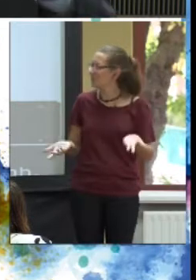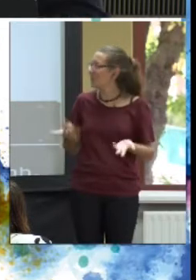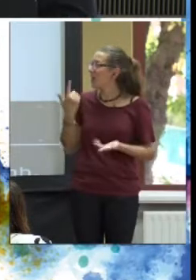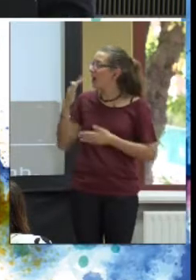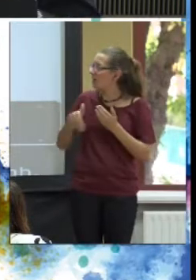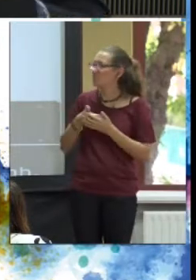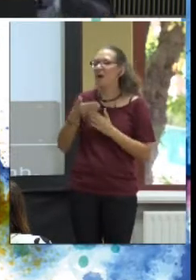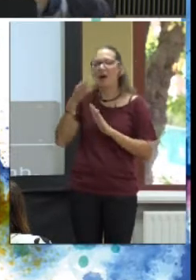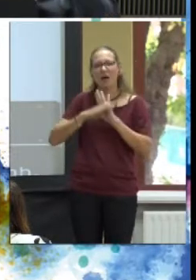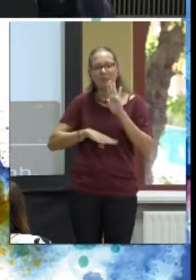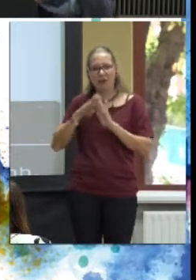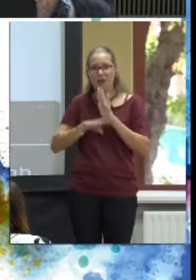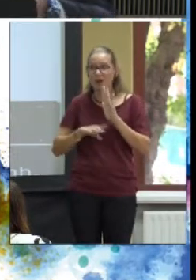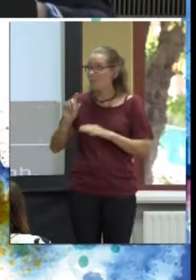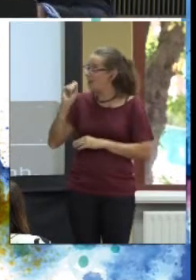Cuenca.